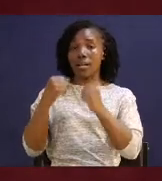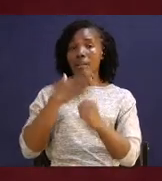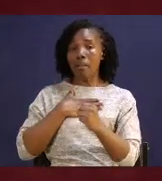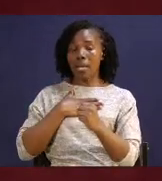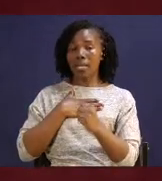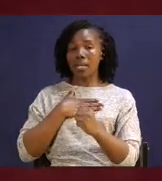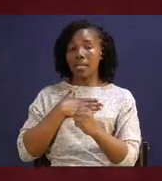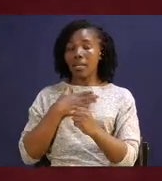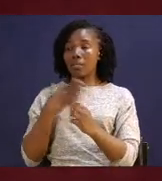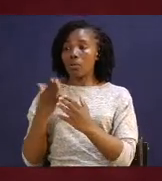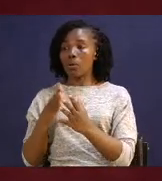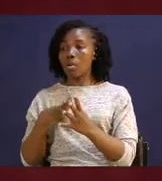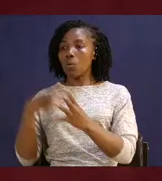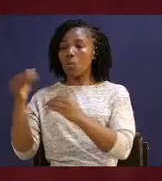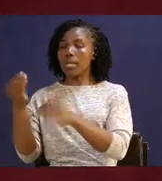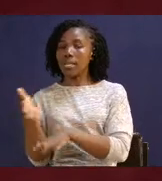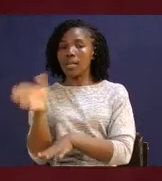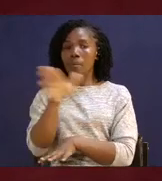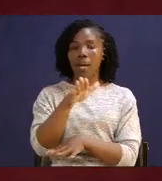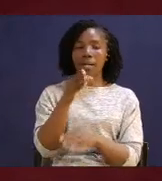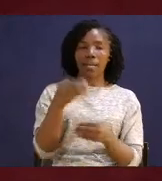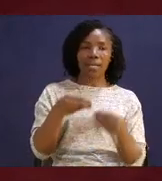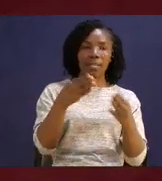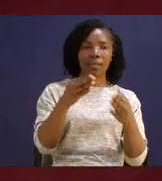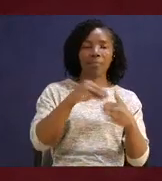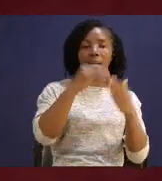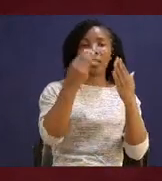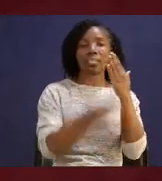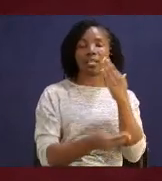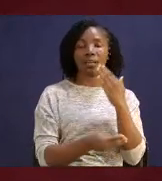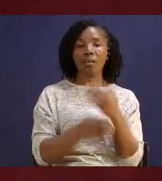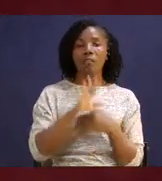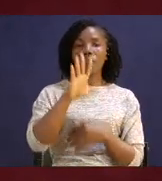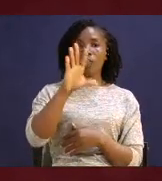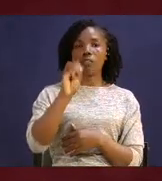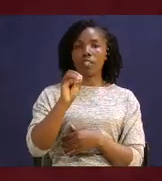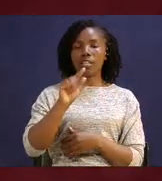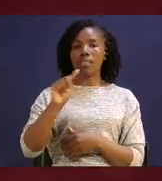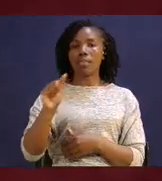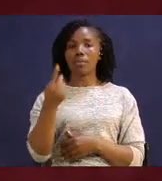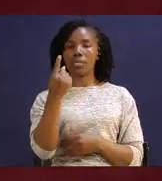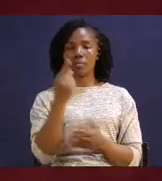he came, got it, and he gave it to me. It was a check for 50,000.